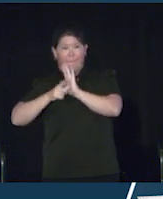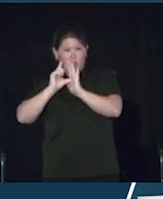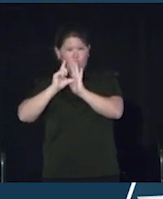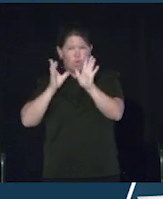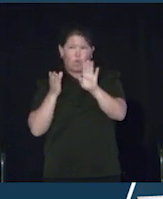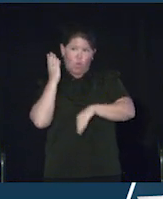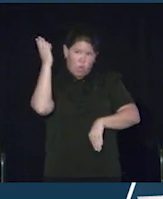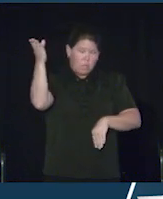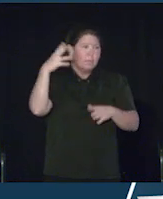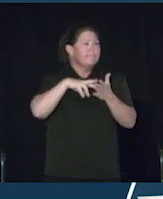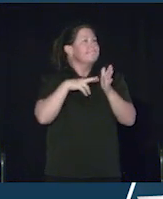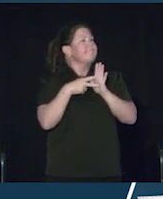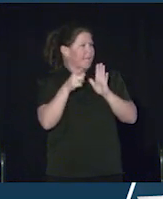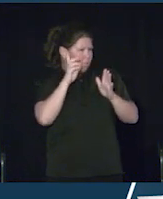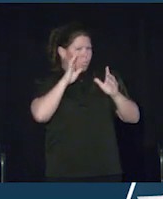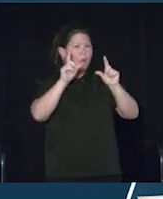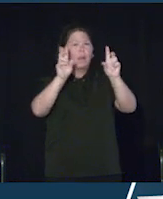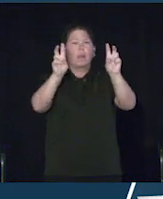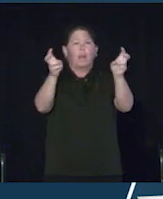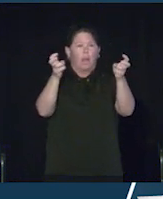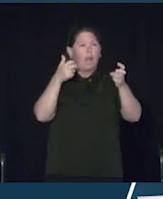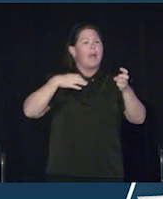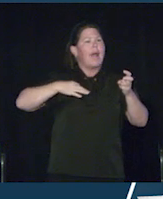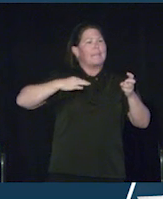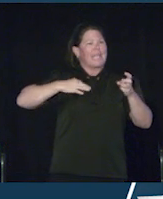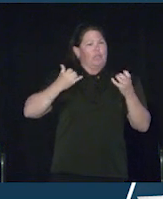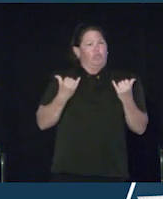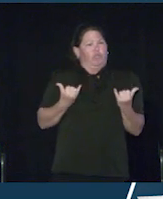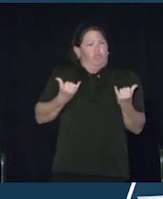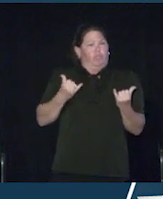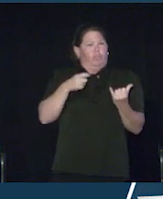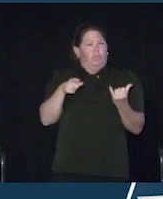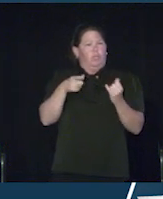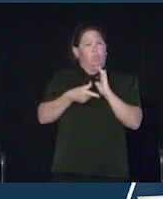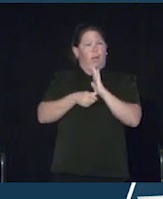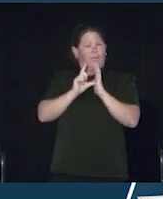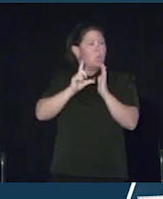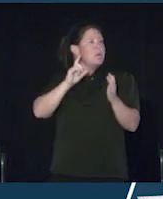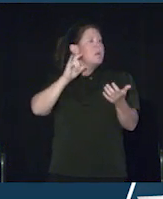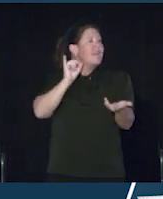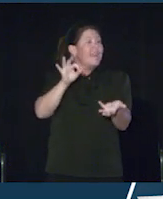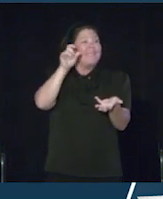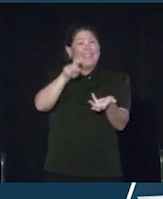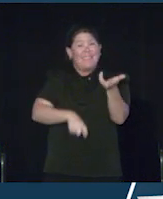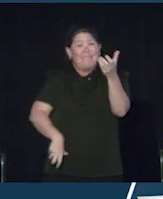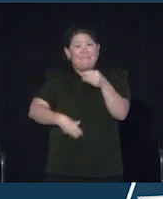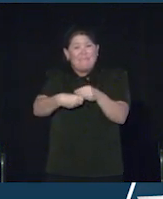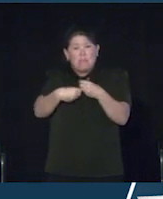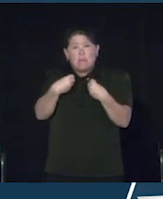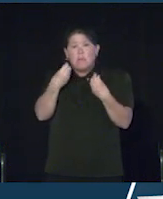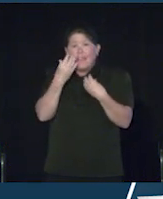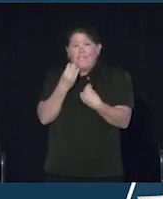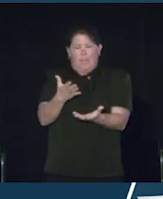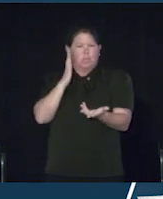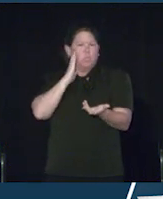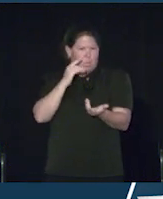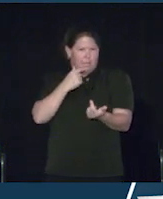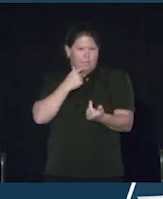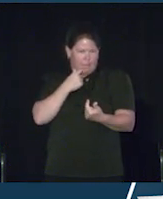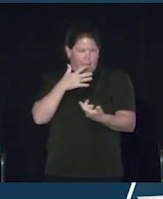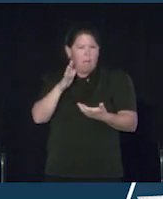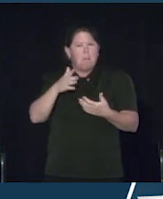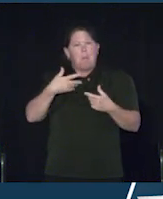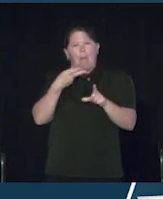say application under review. And if we needed additional information, it would say application pending.